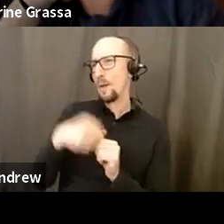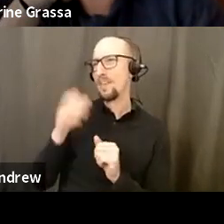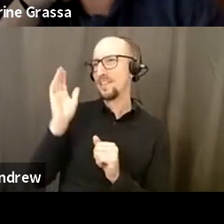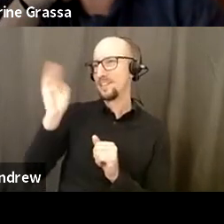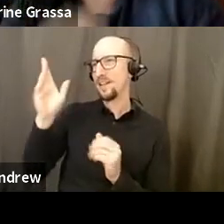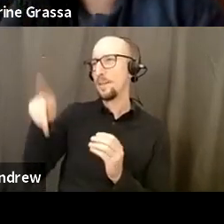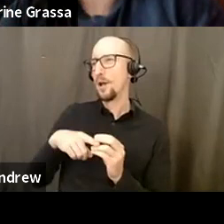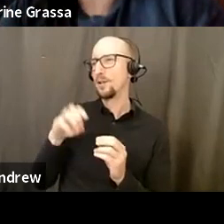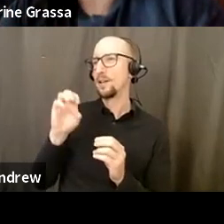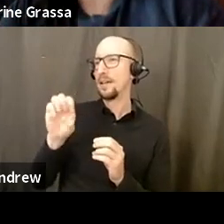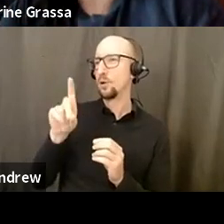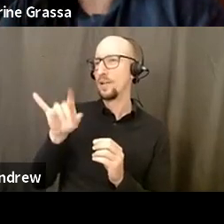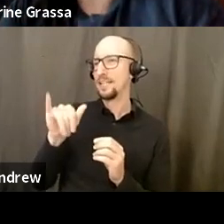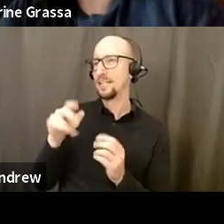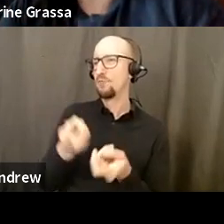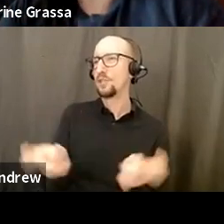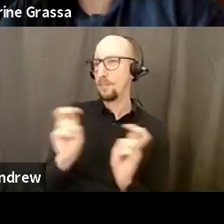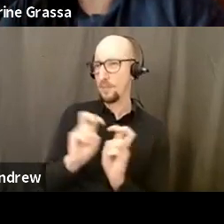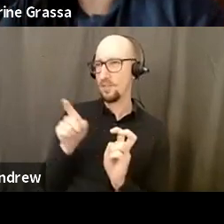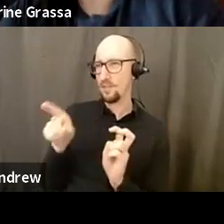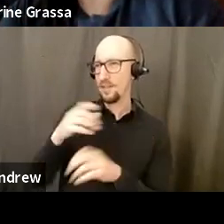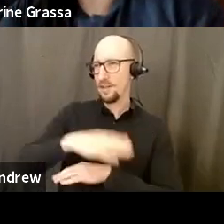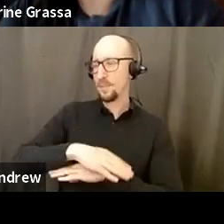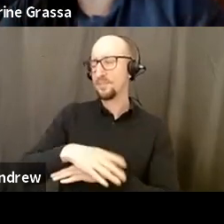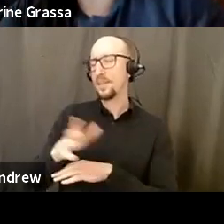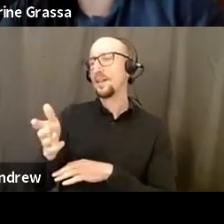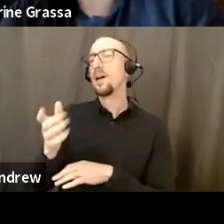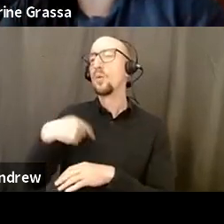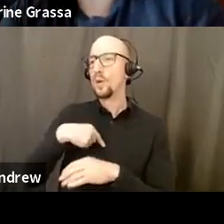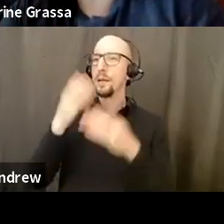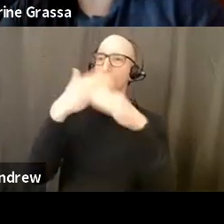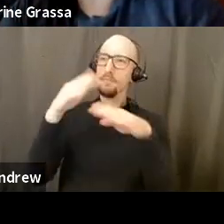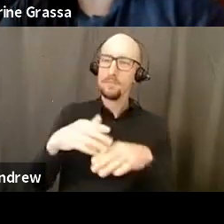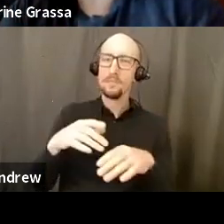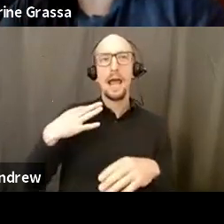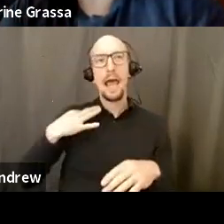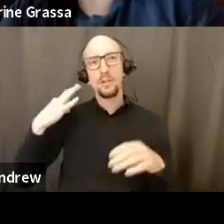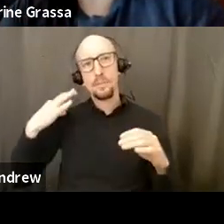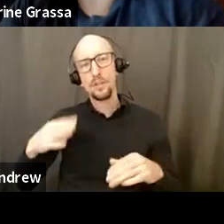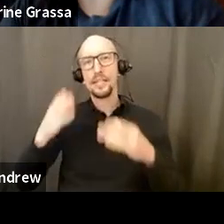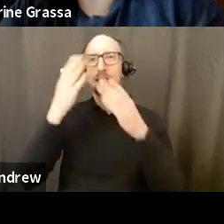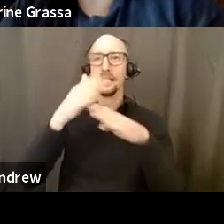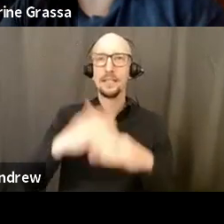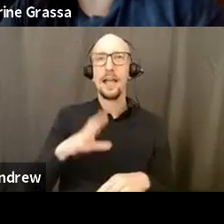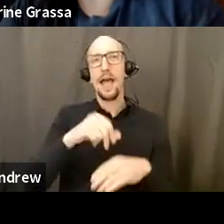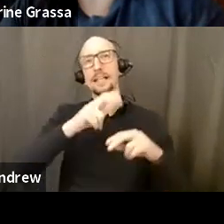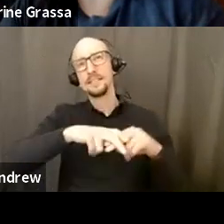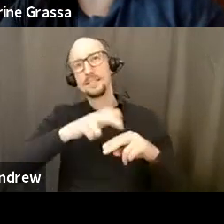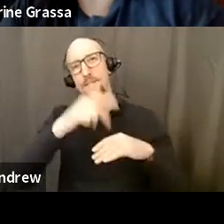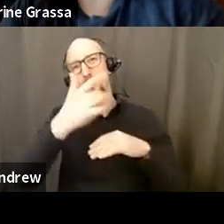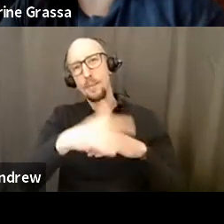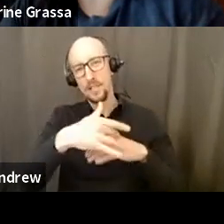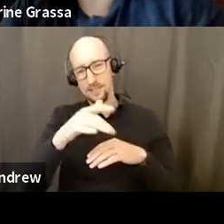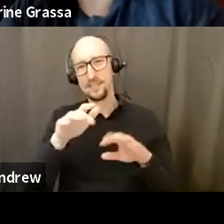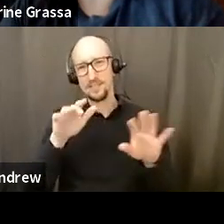Equity Roundtable, we sort of broke it down into eligibility, segmentation, and seat availability. So Yeah. I